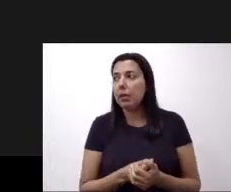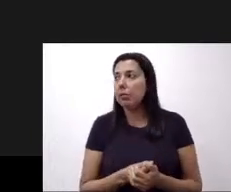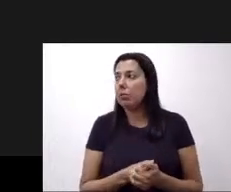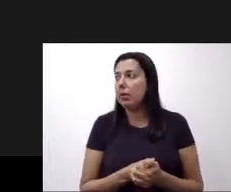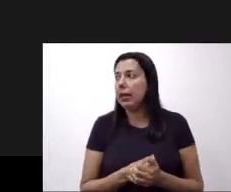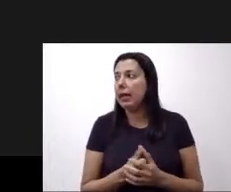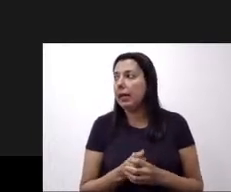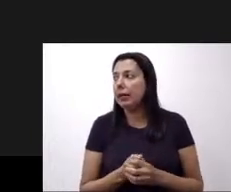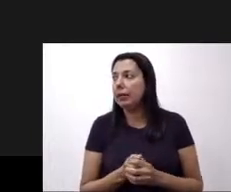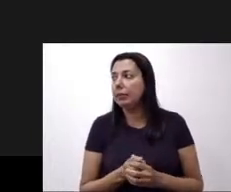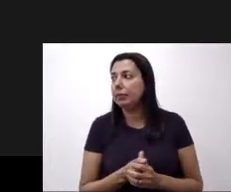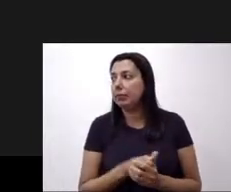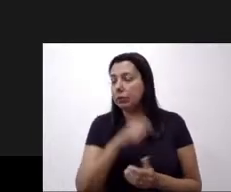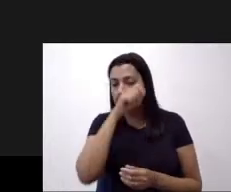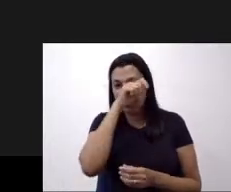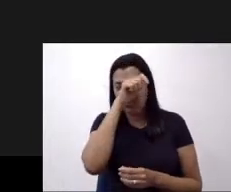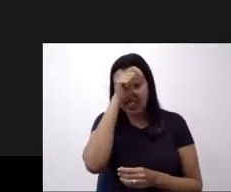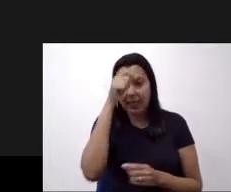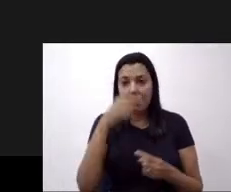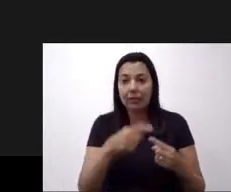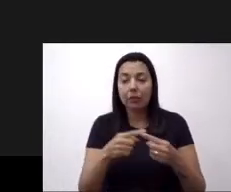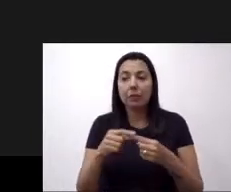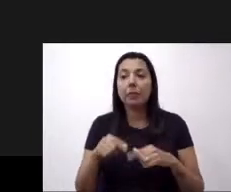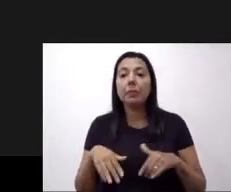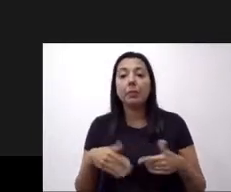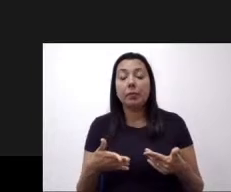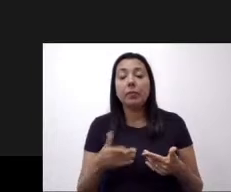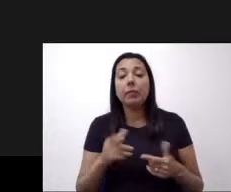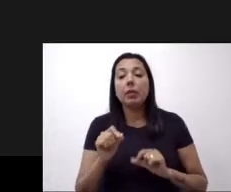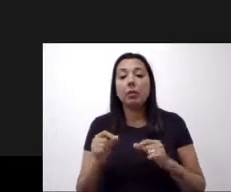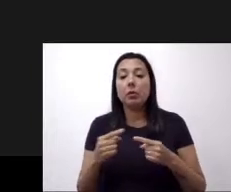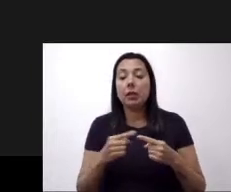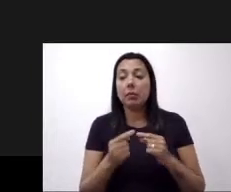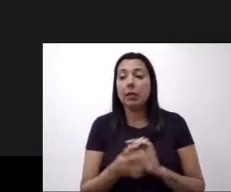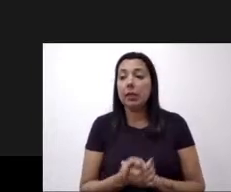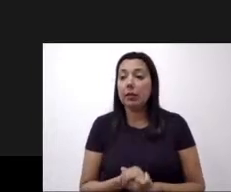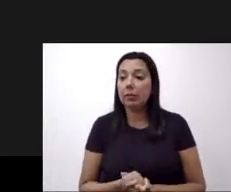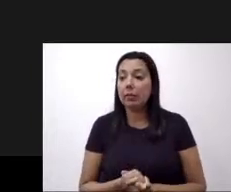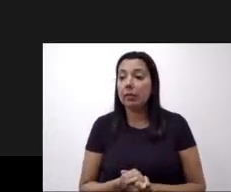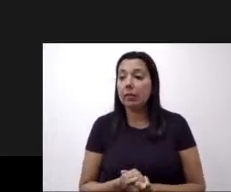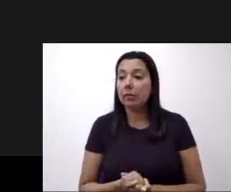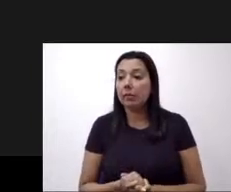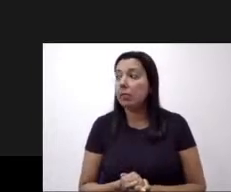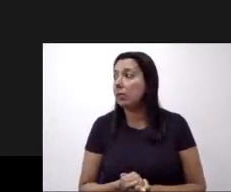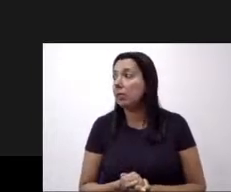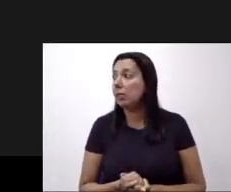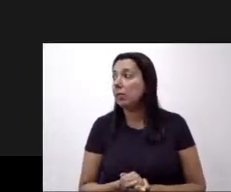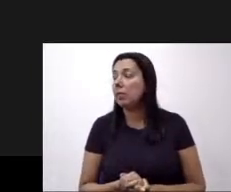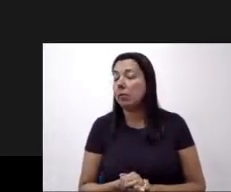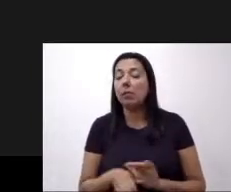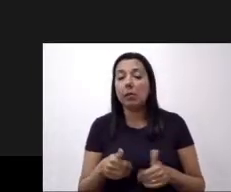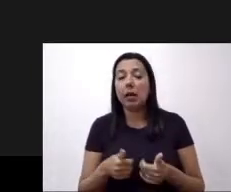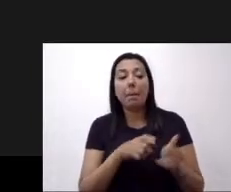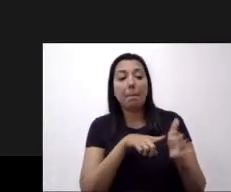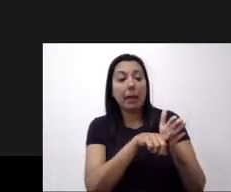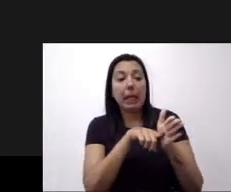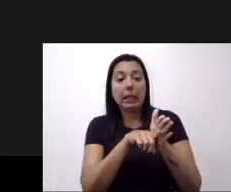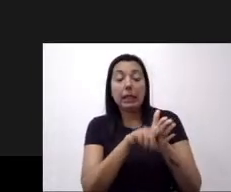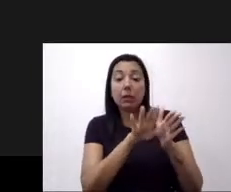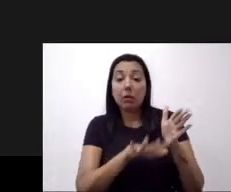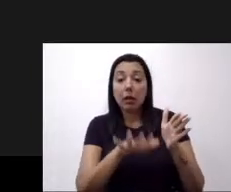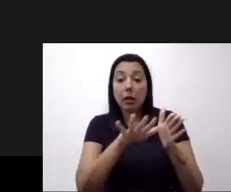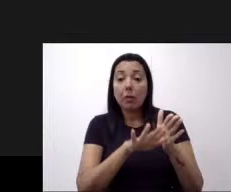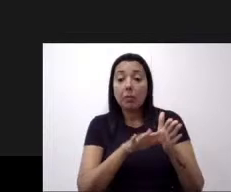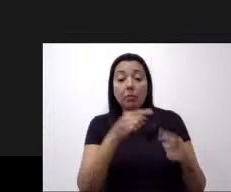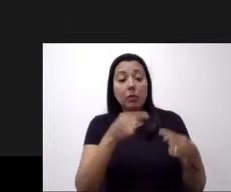Gender became in France a legitimate research topic in the field of policy